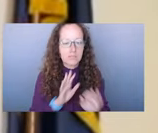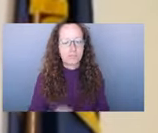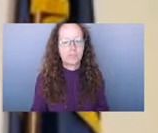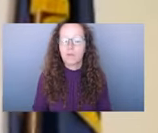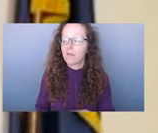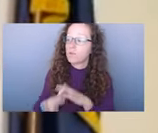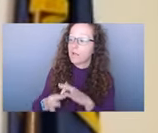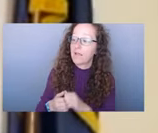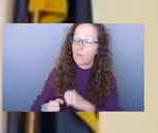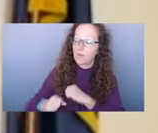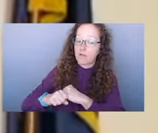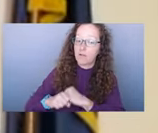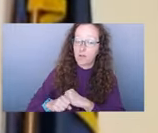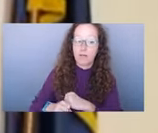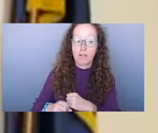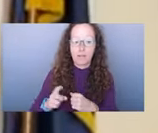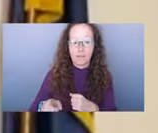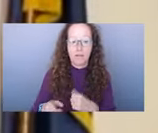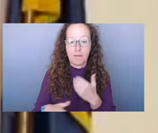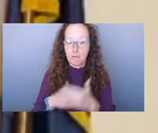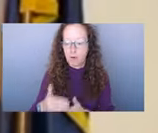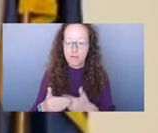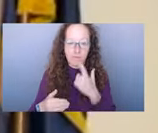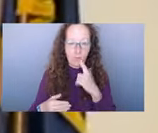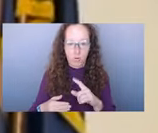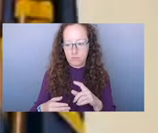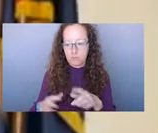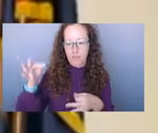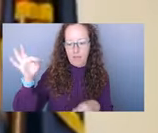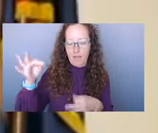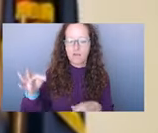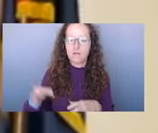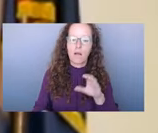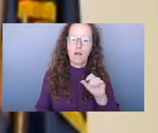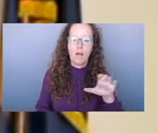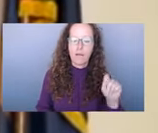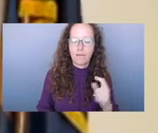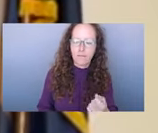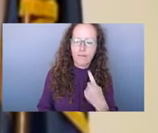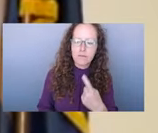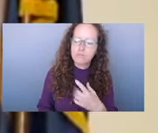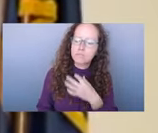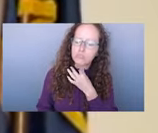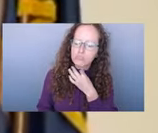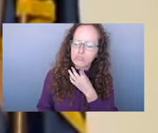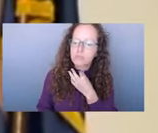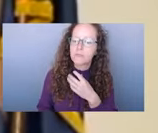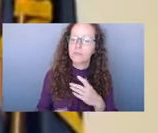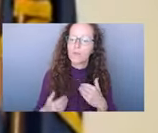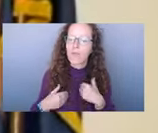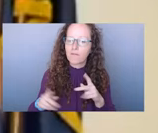curious as to, we have employees and politically appointed people that access that during the